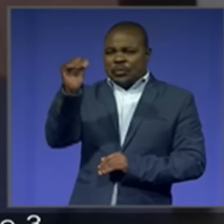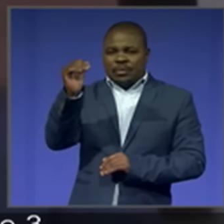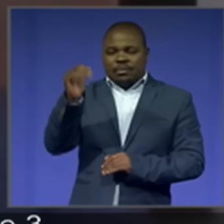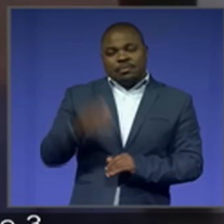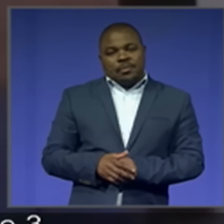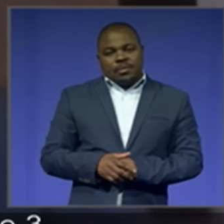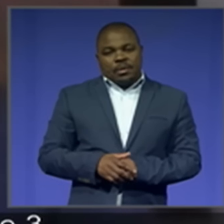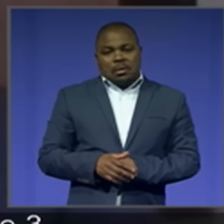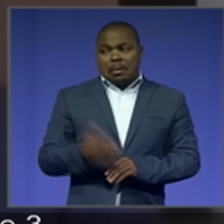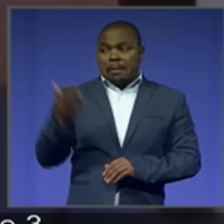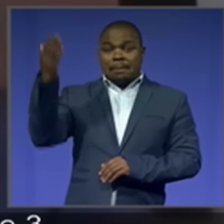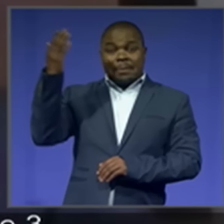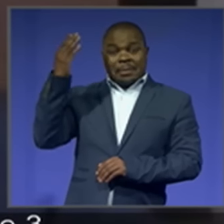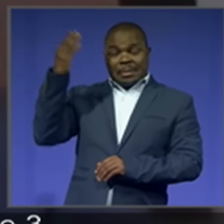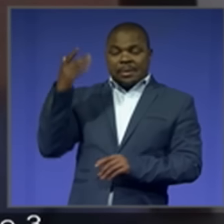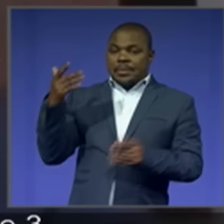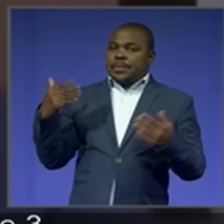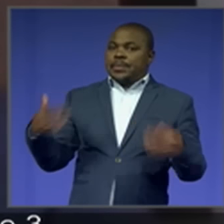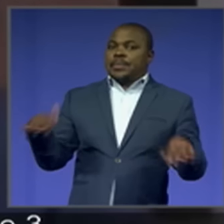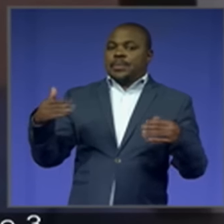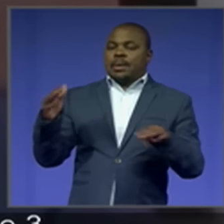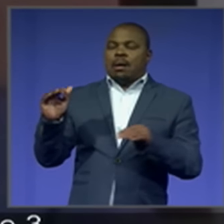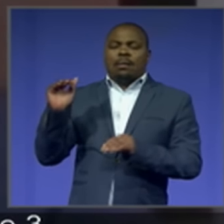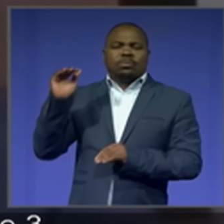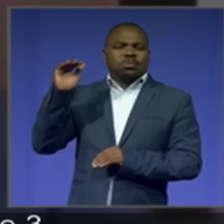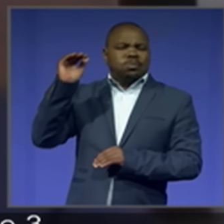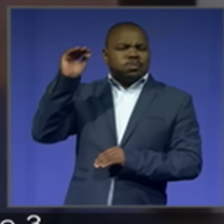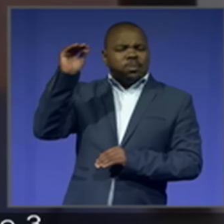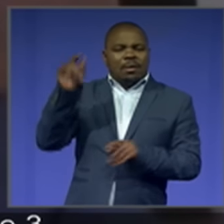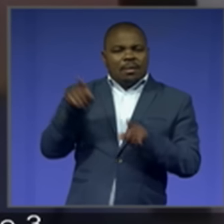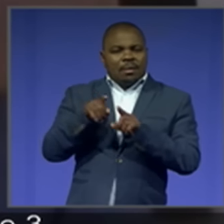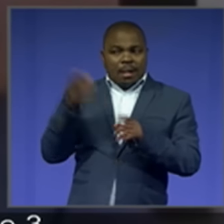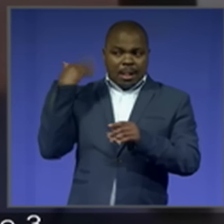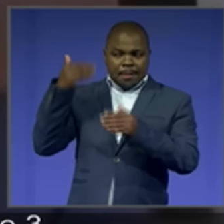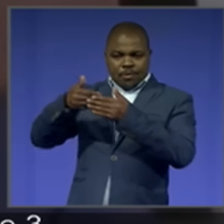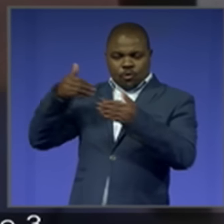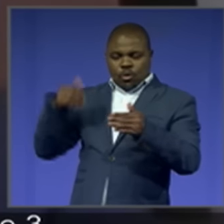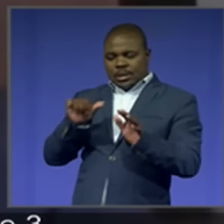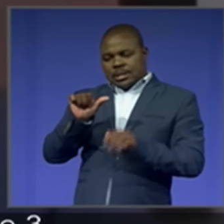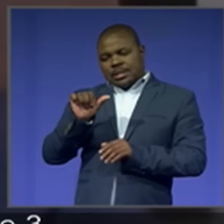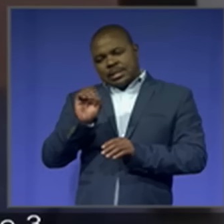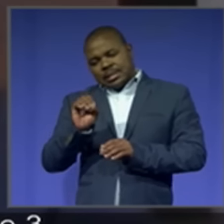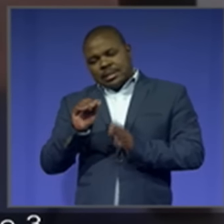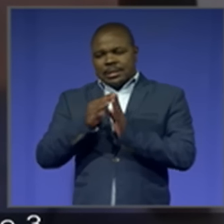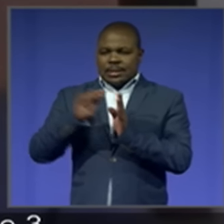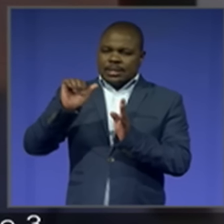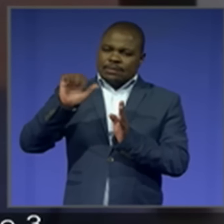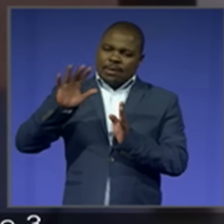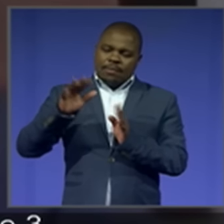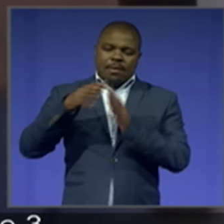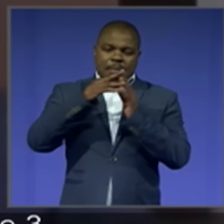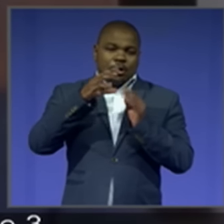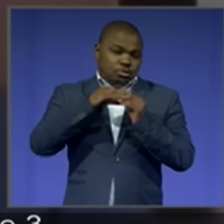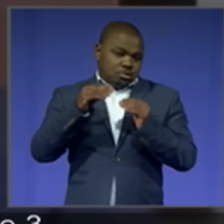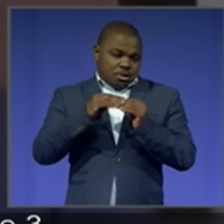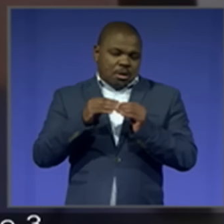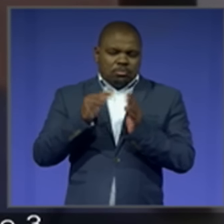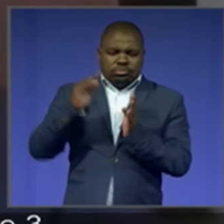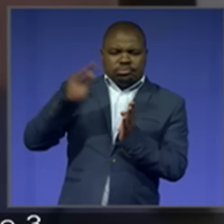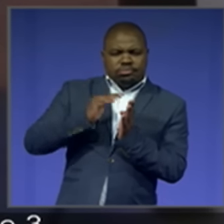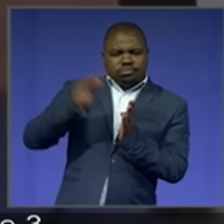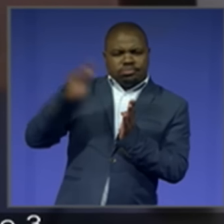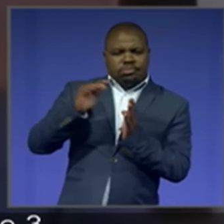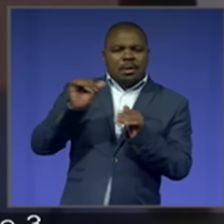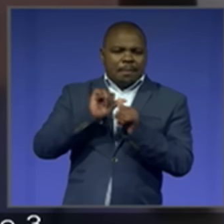nakong tseo re boneng oli e tala e ne le mane mahareng a $60-65 a barrel, e ne batla e